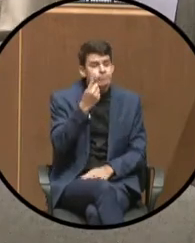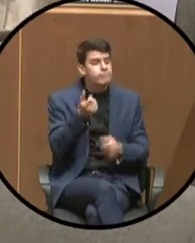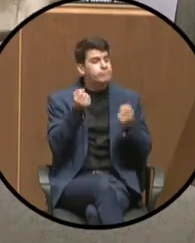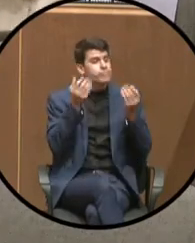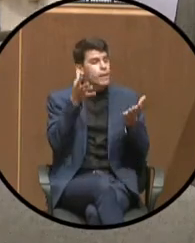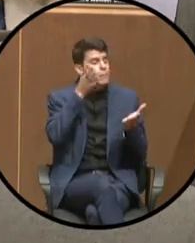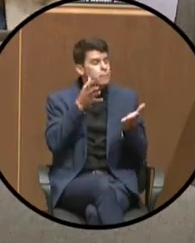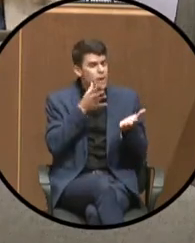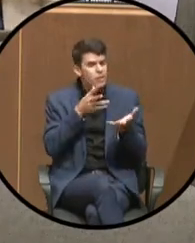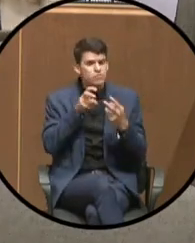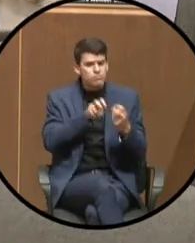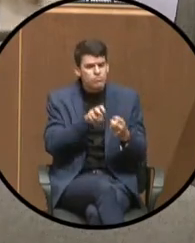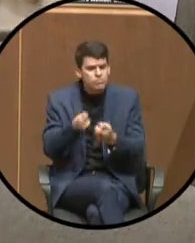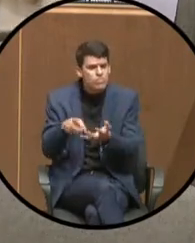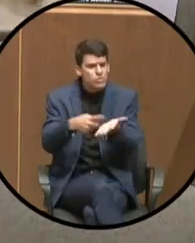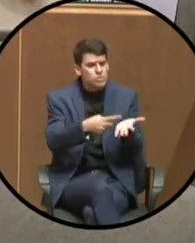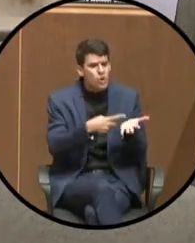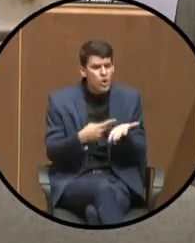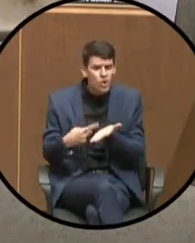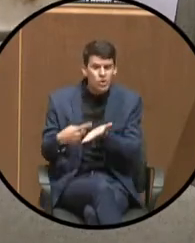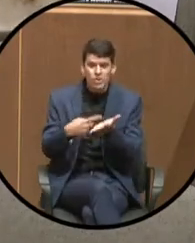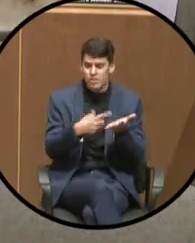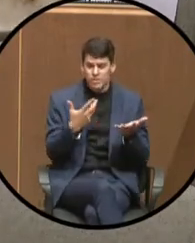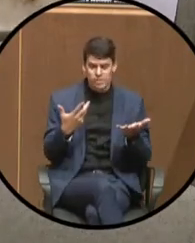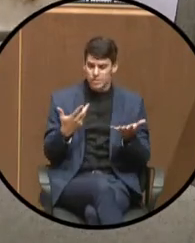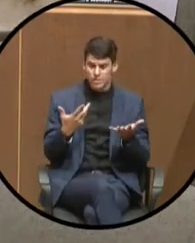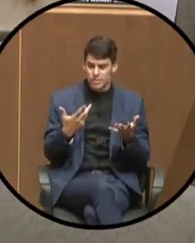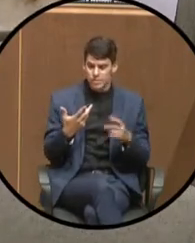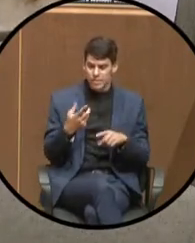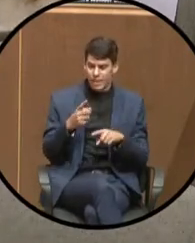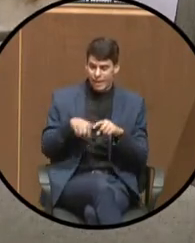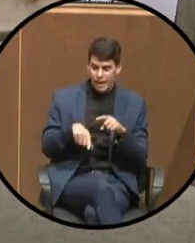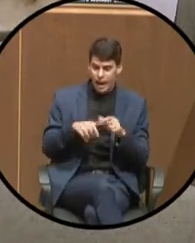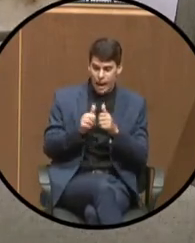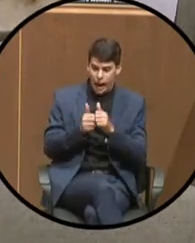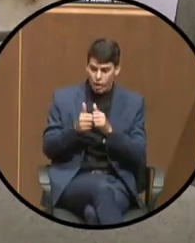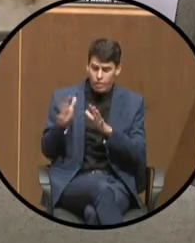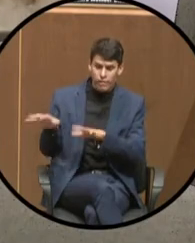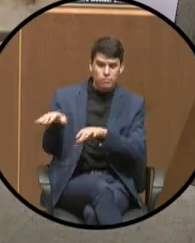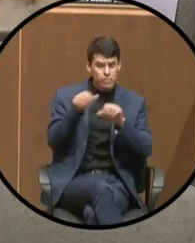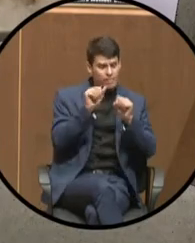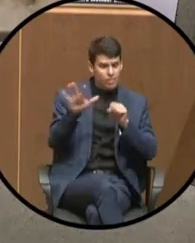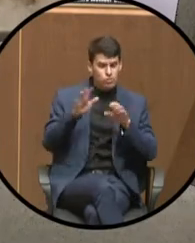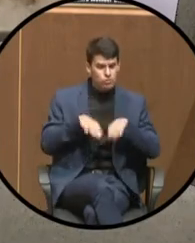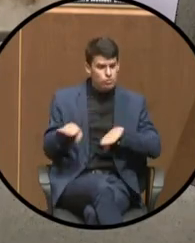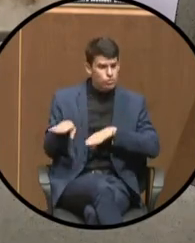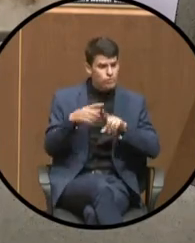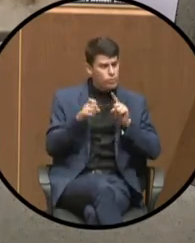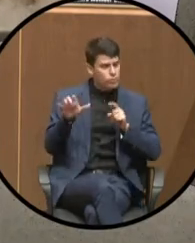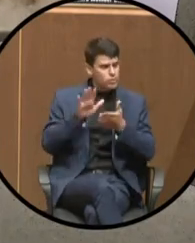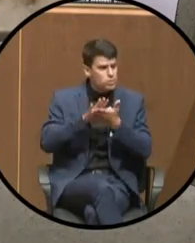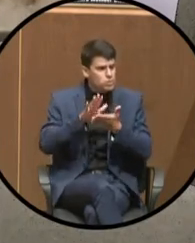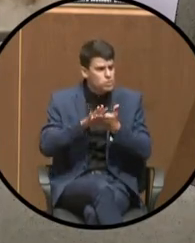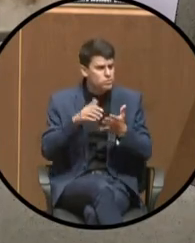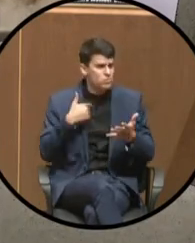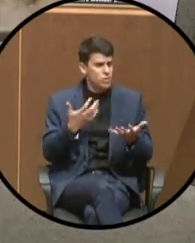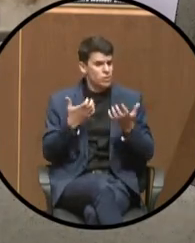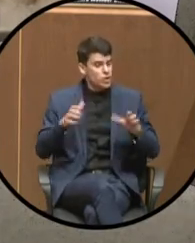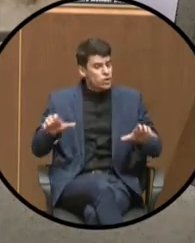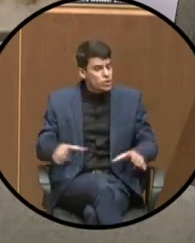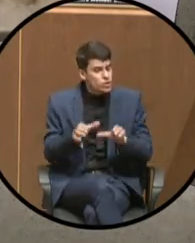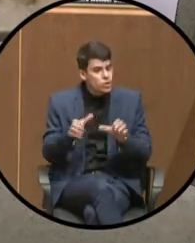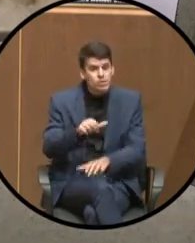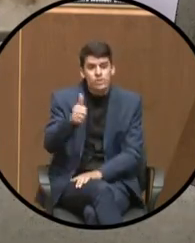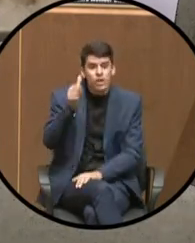have expressed that they cannot find a way to fire your schools and get them out of their lives. I want to encourage other parents to get